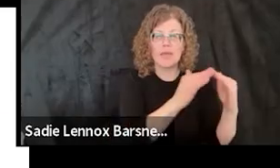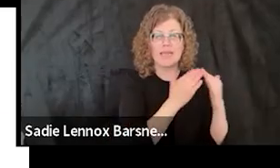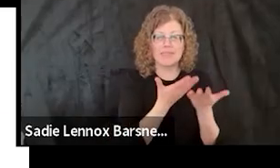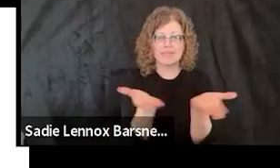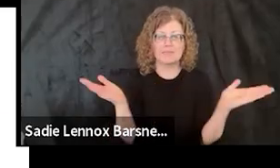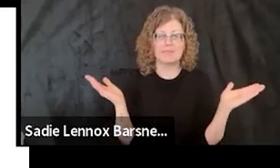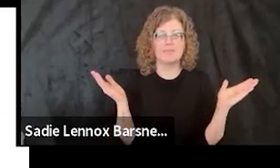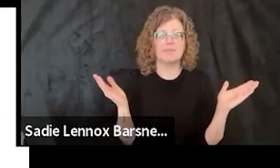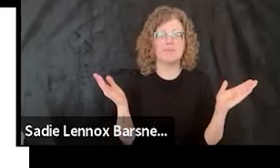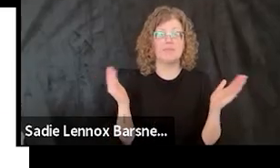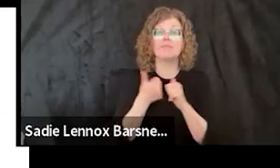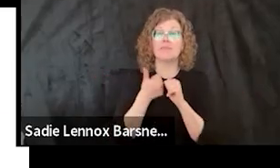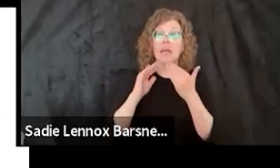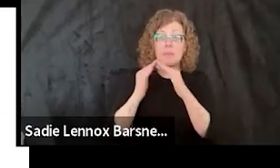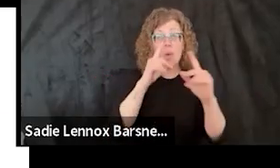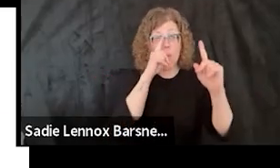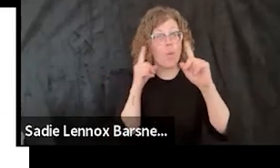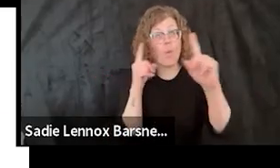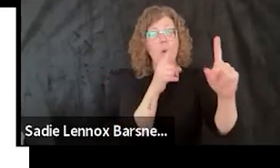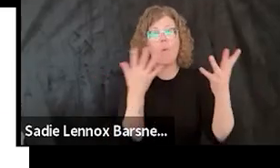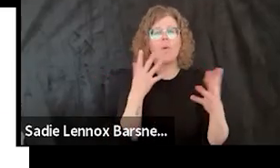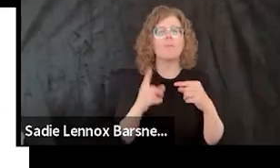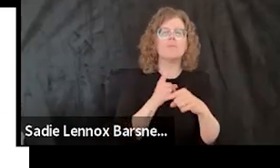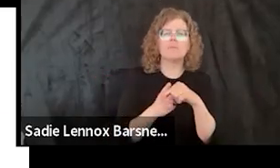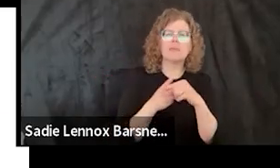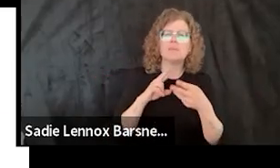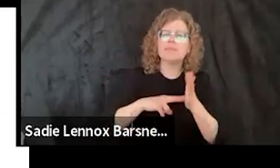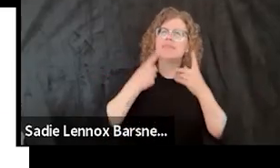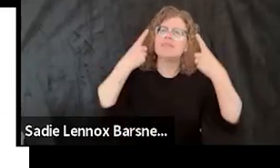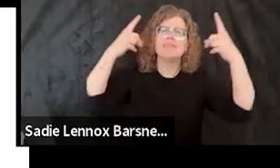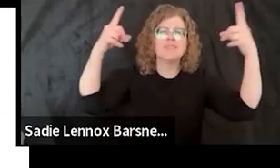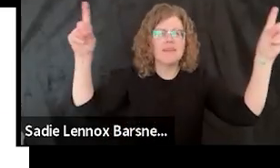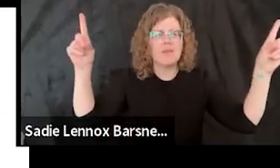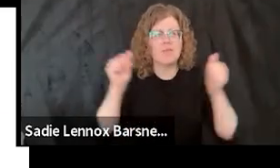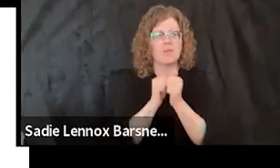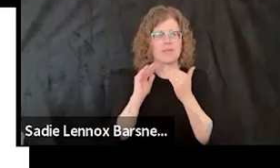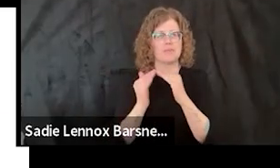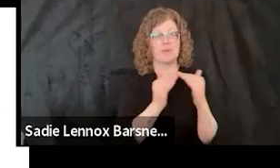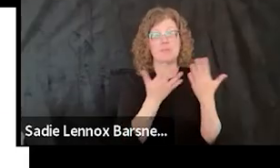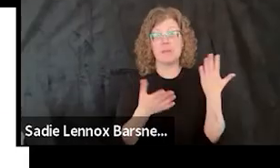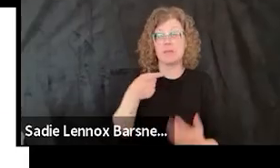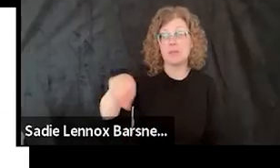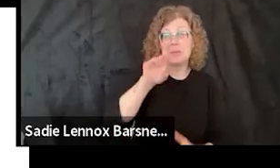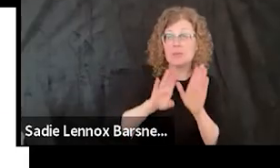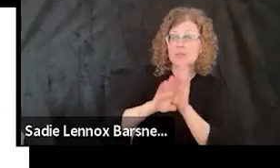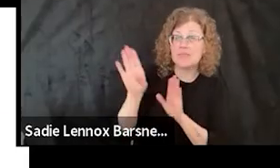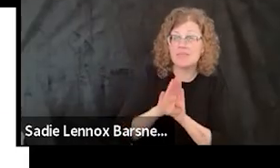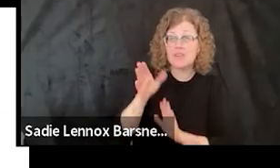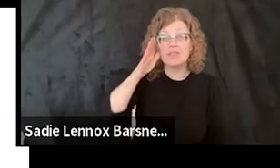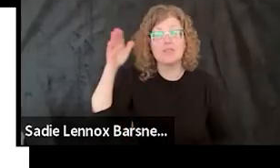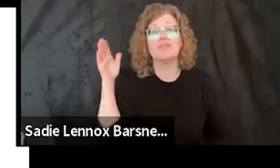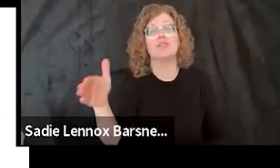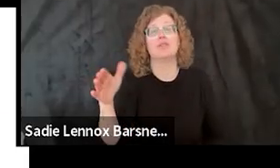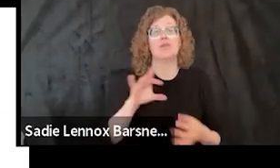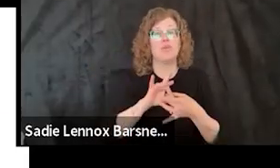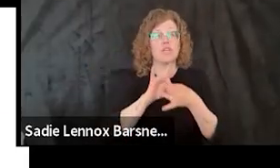goals, and what success will mean for them. This can include future relationships and community connections, as well